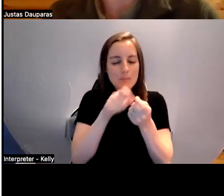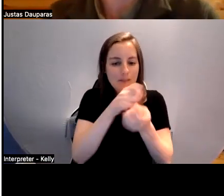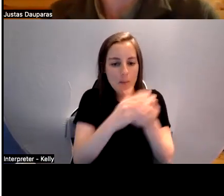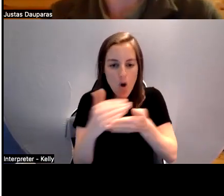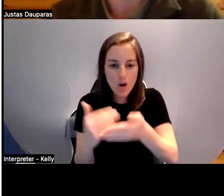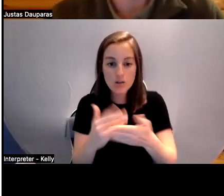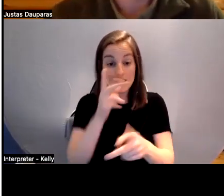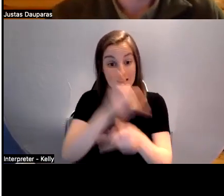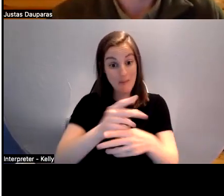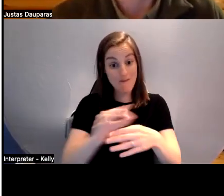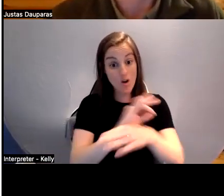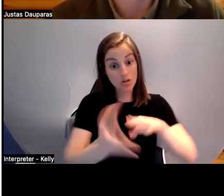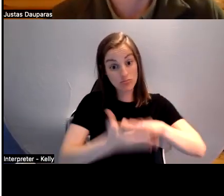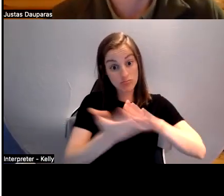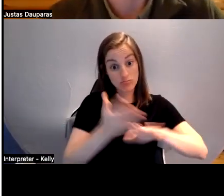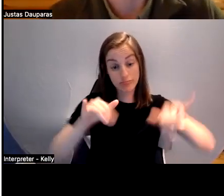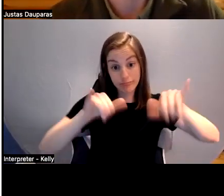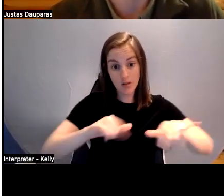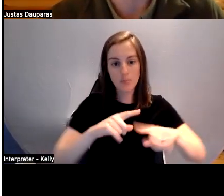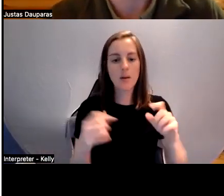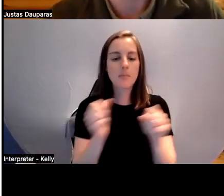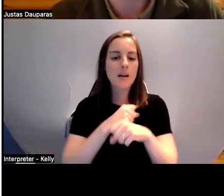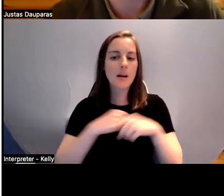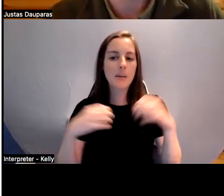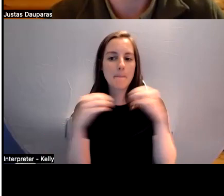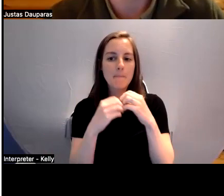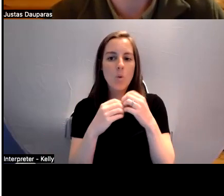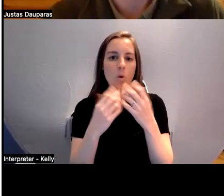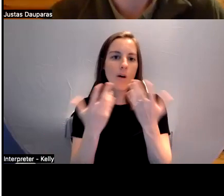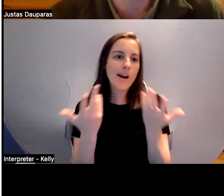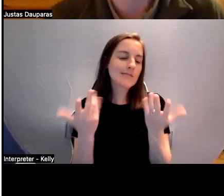but maybe make them more